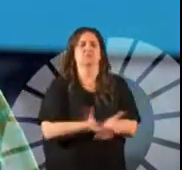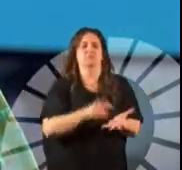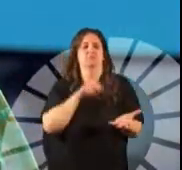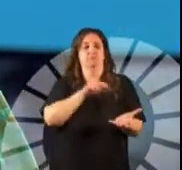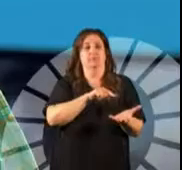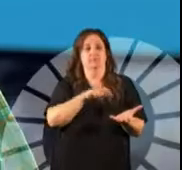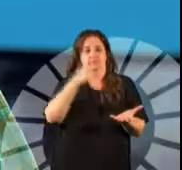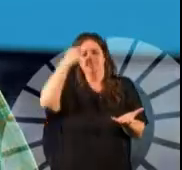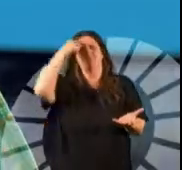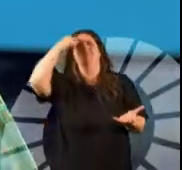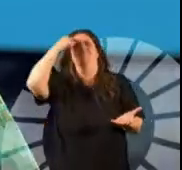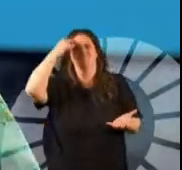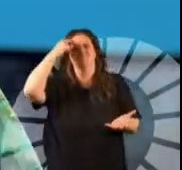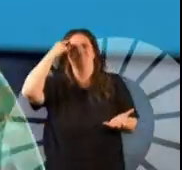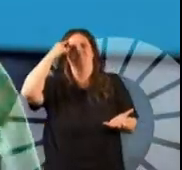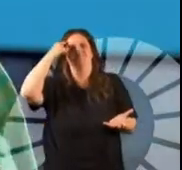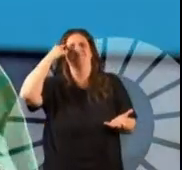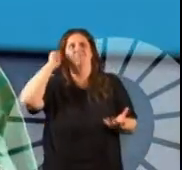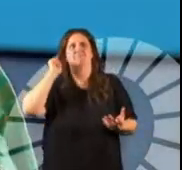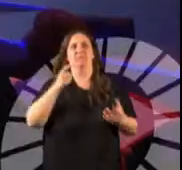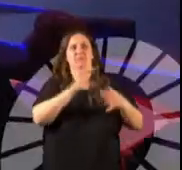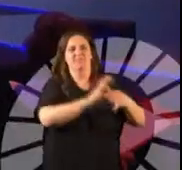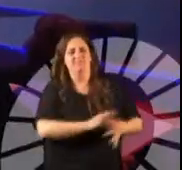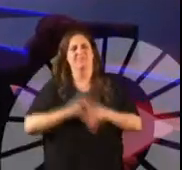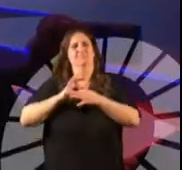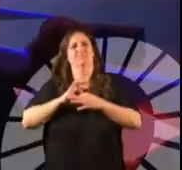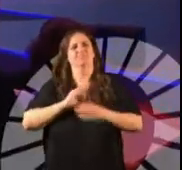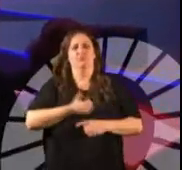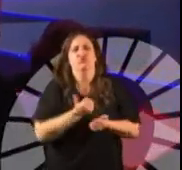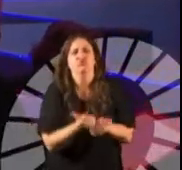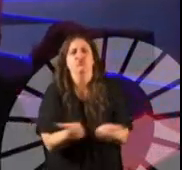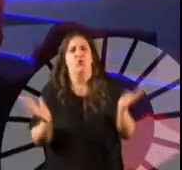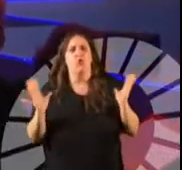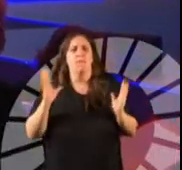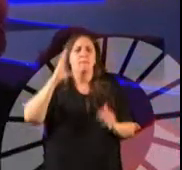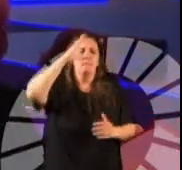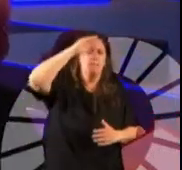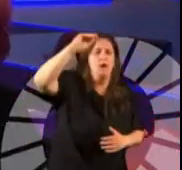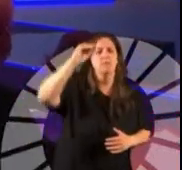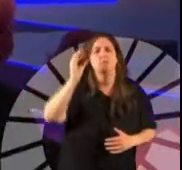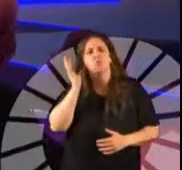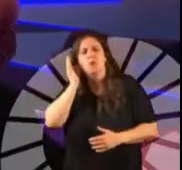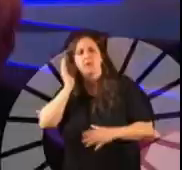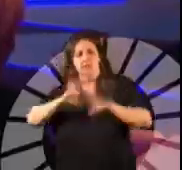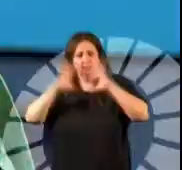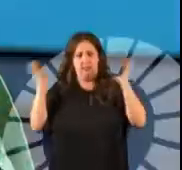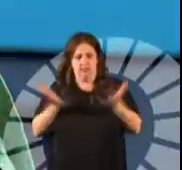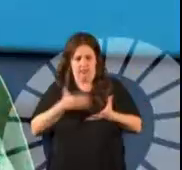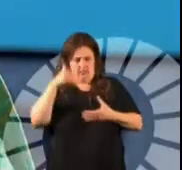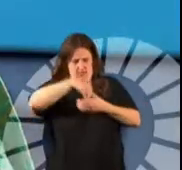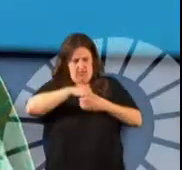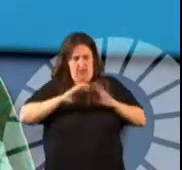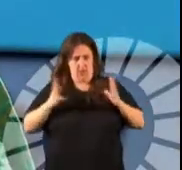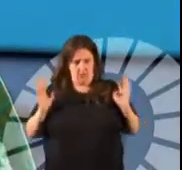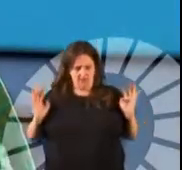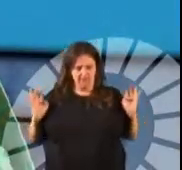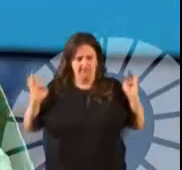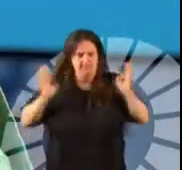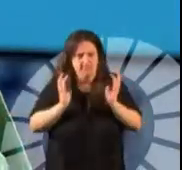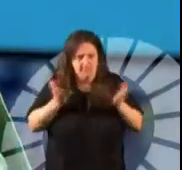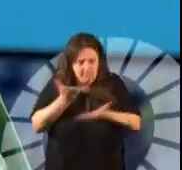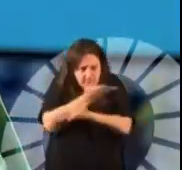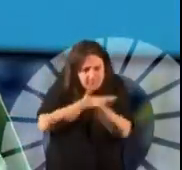that are coming together, and some of them will name their, will say who they